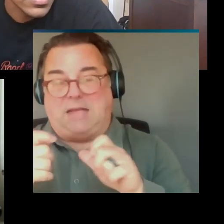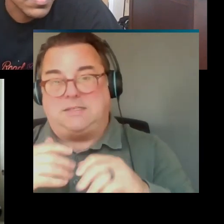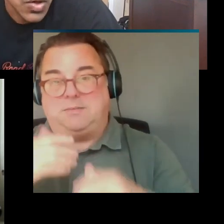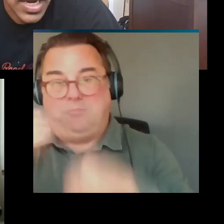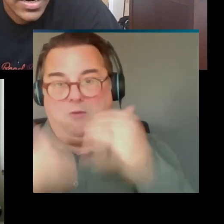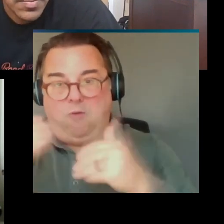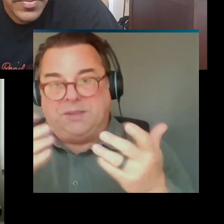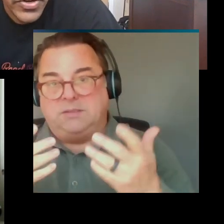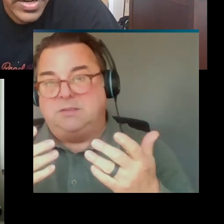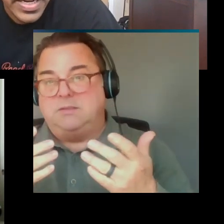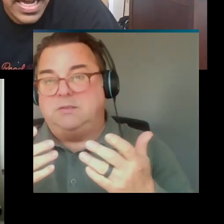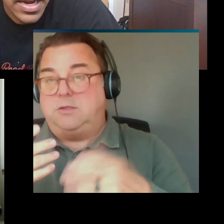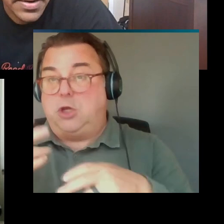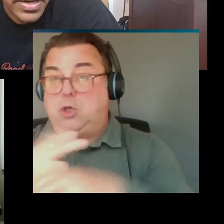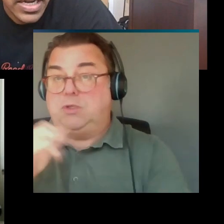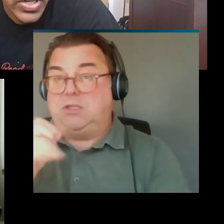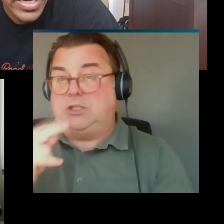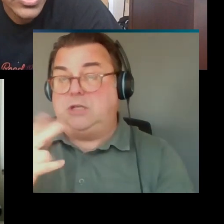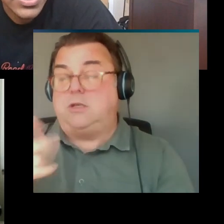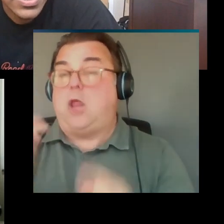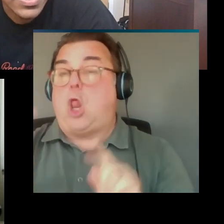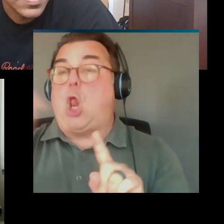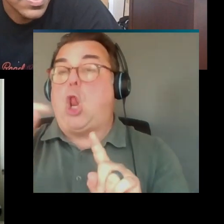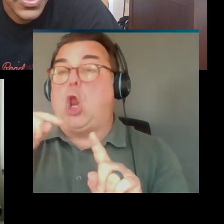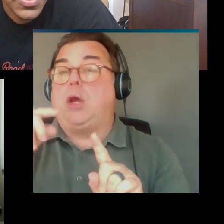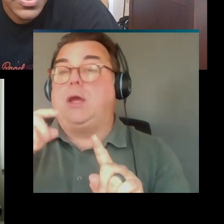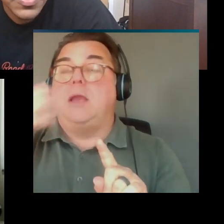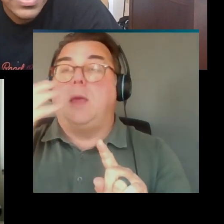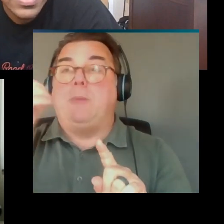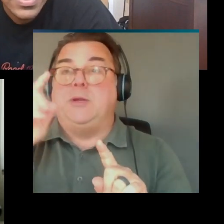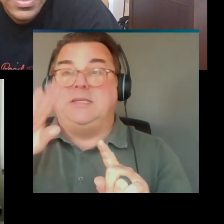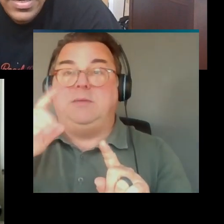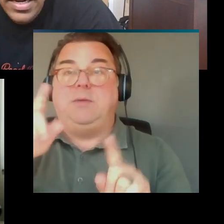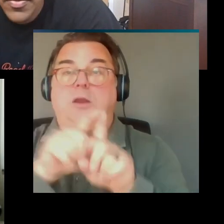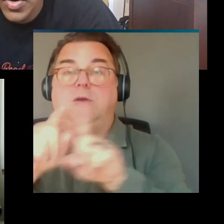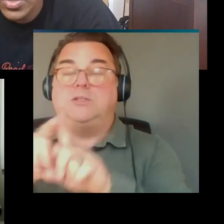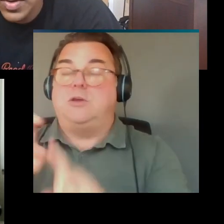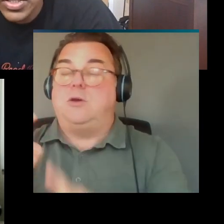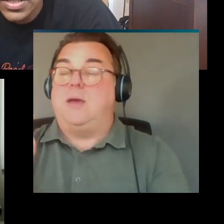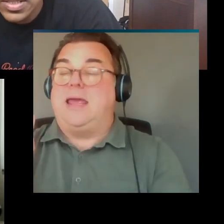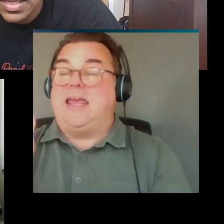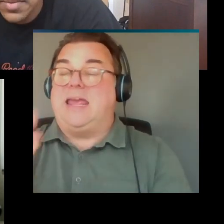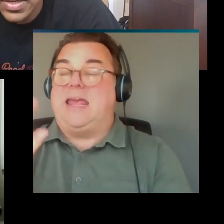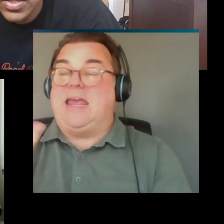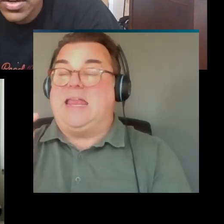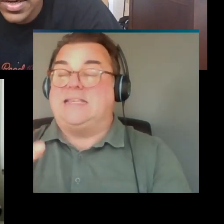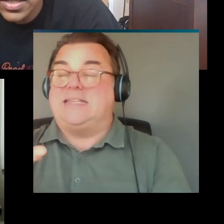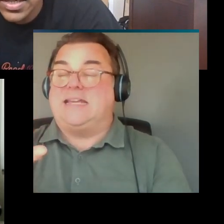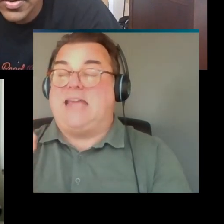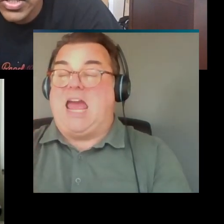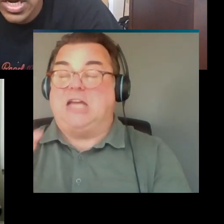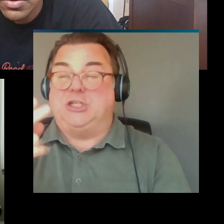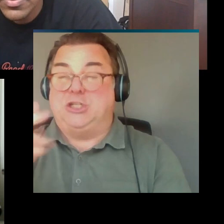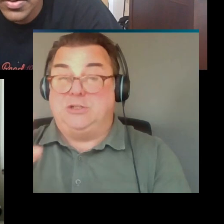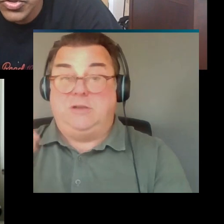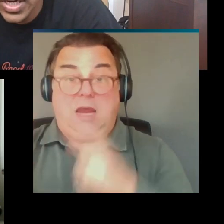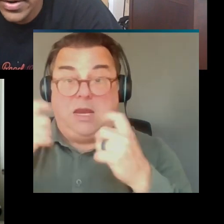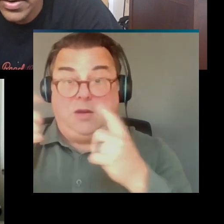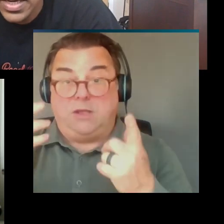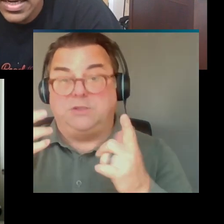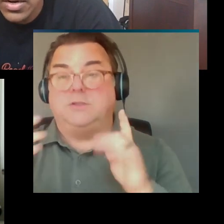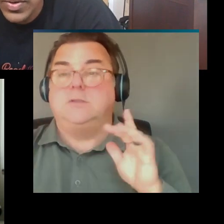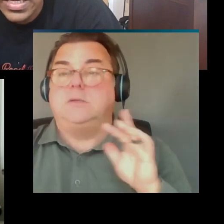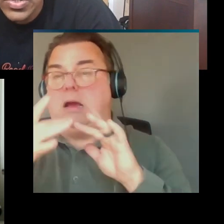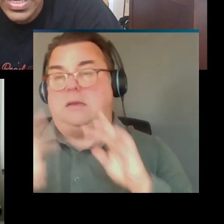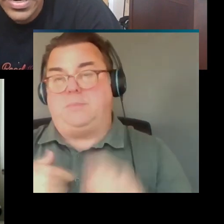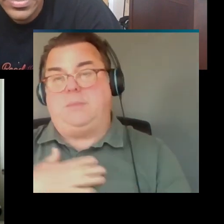using JSON, please look at MemoryDB and ElastiCache, depending on your use case. And if you've got questions, yeah, please do not hesitate to reach